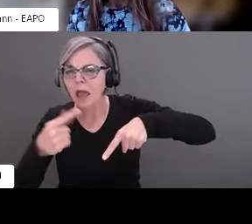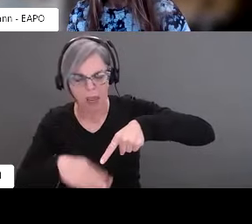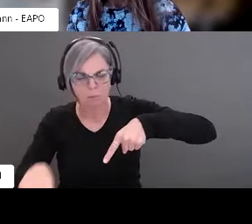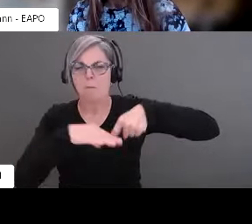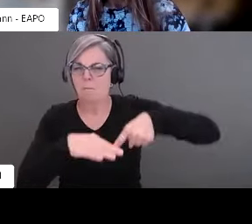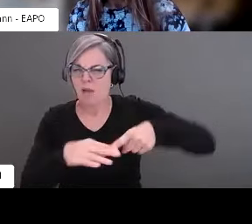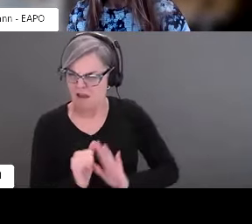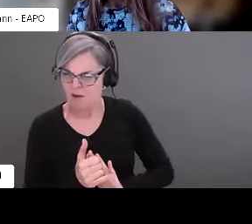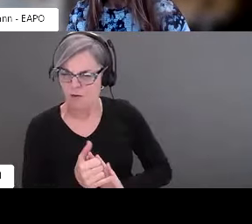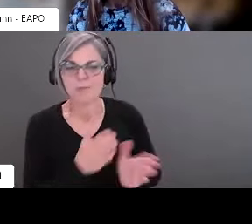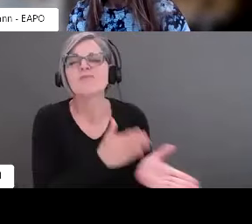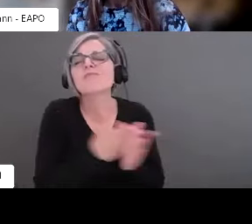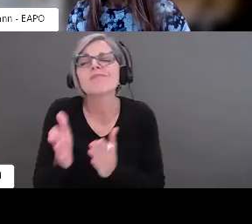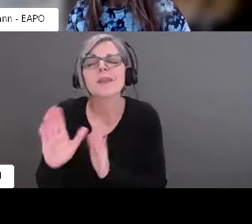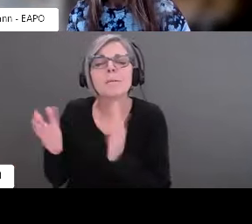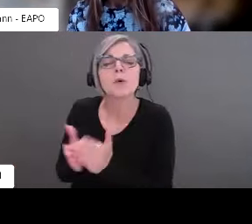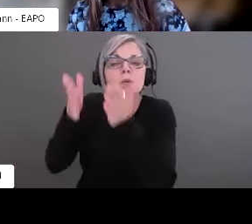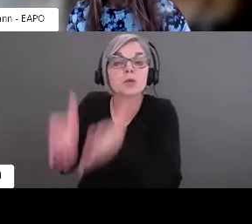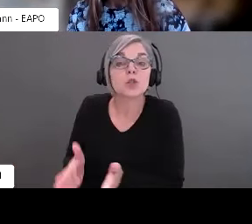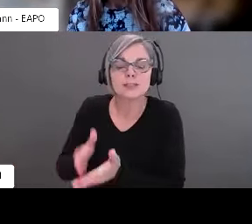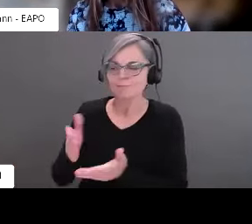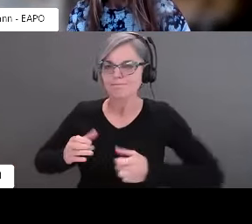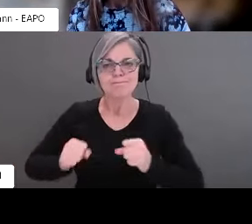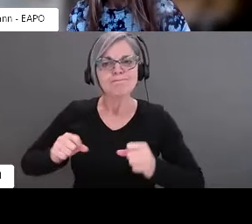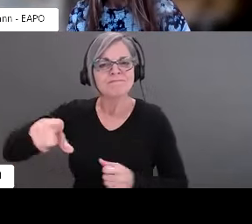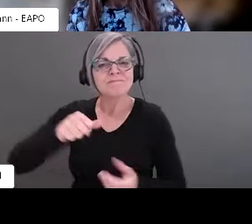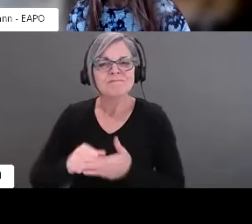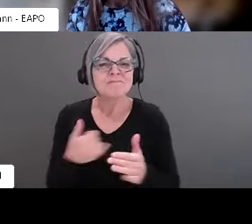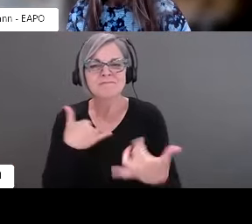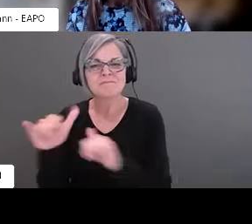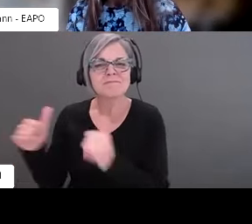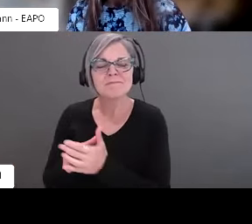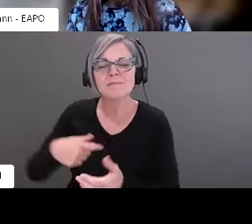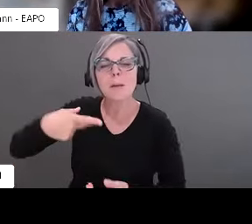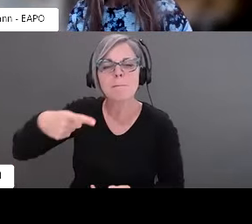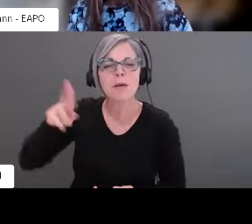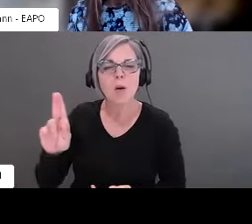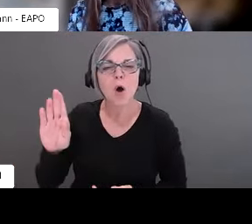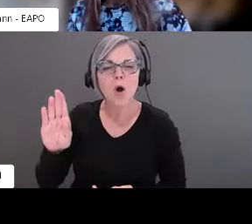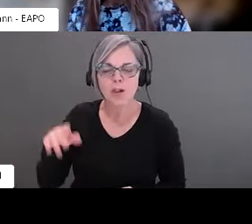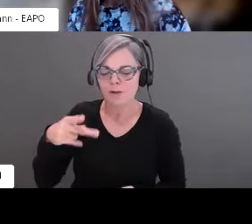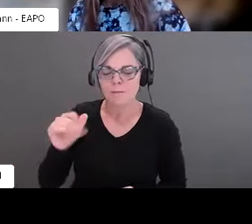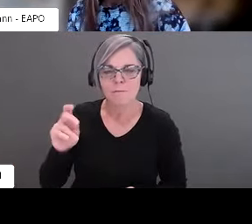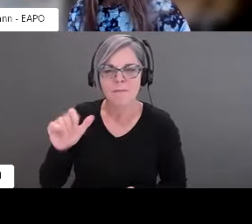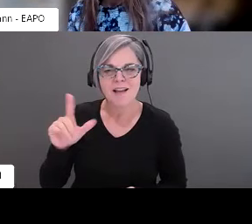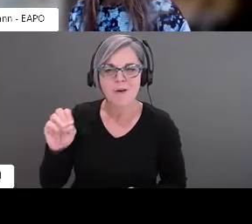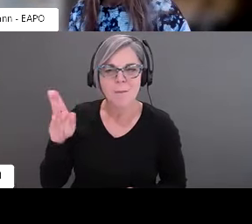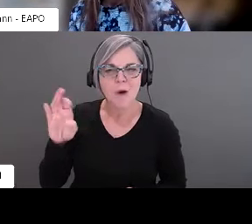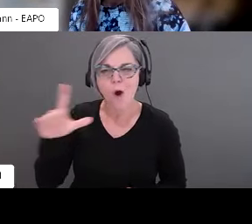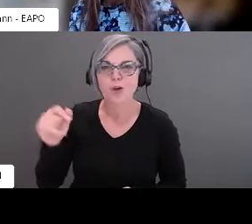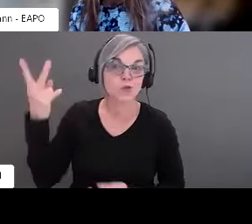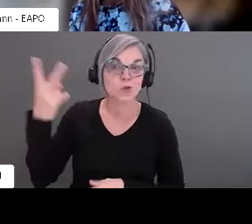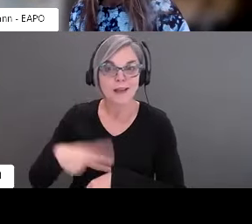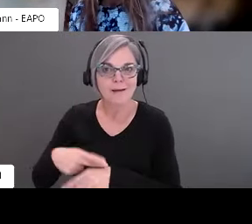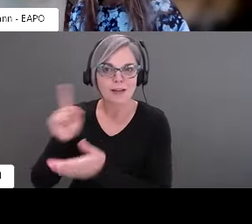fell and scraped themselves on the pickleball court. Right. The other question I was wondering, is there a difference when you're